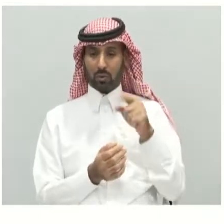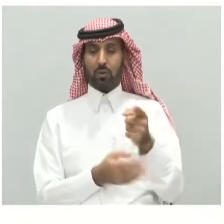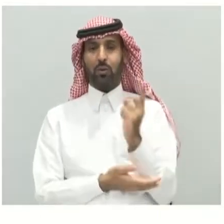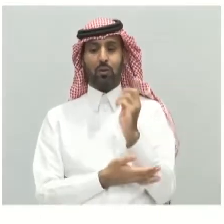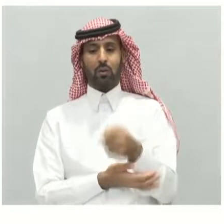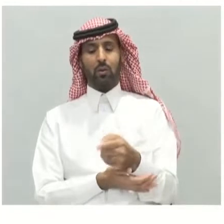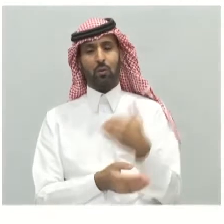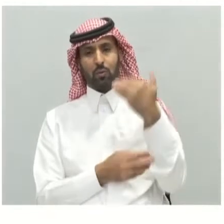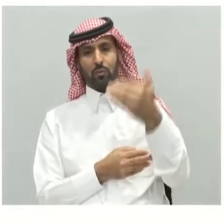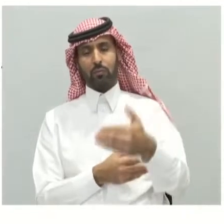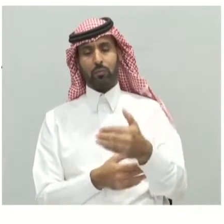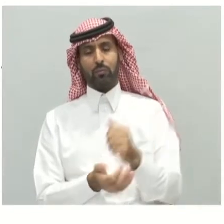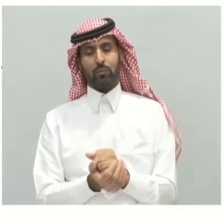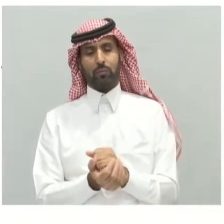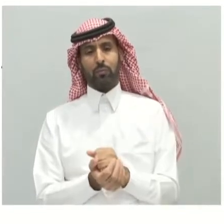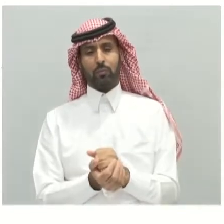you go?